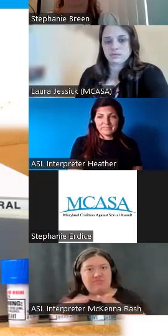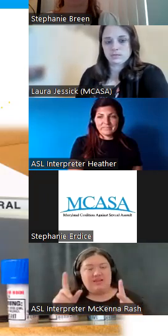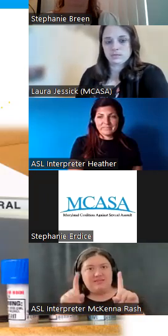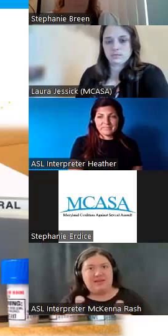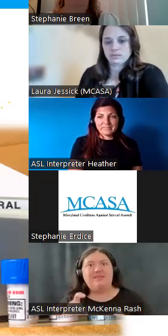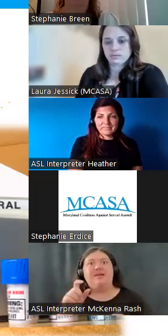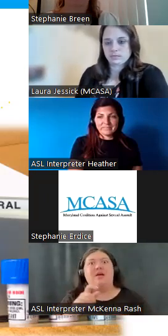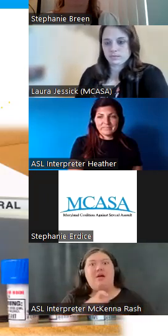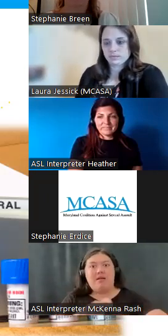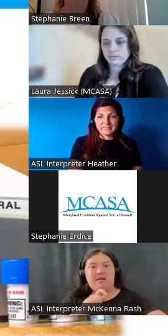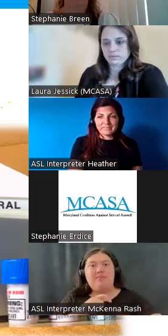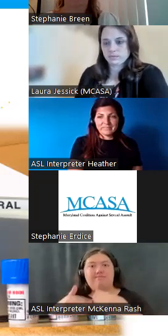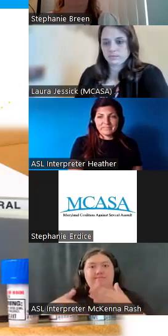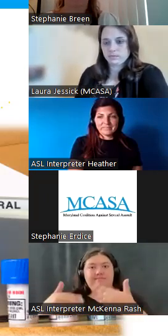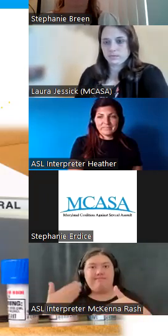timely manner.